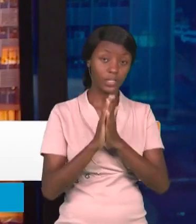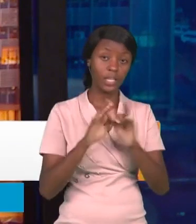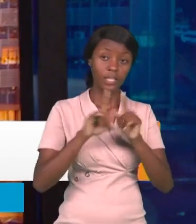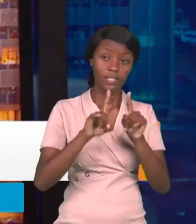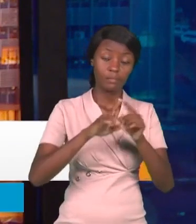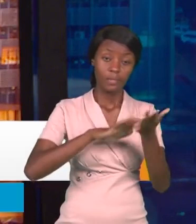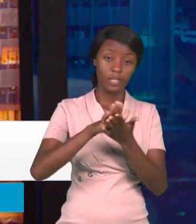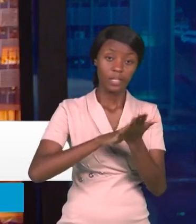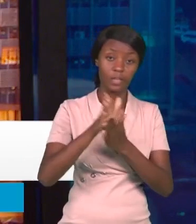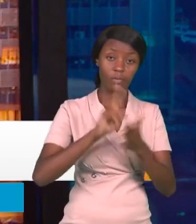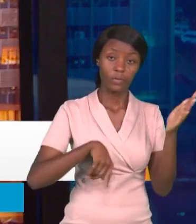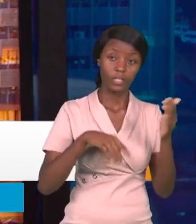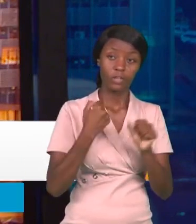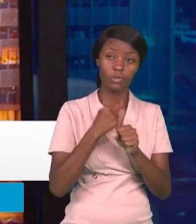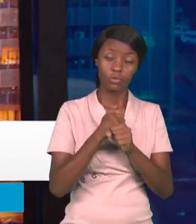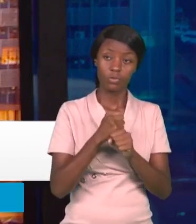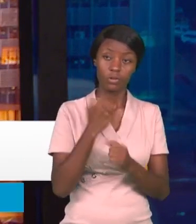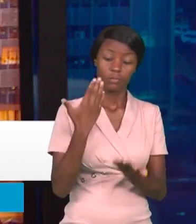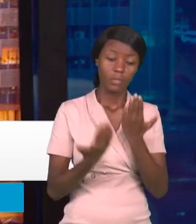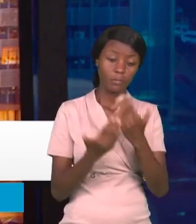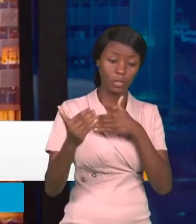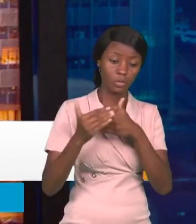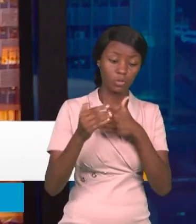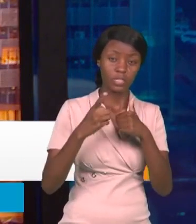a track record of having done close to